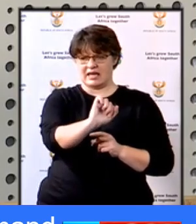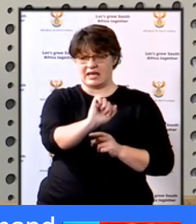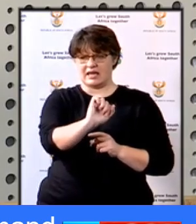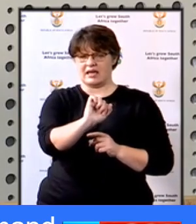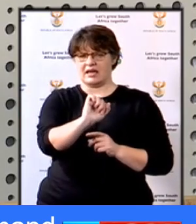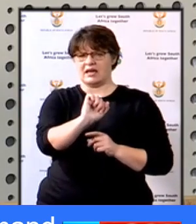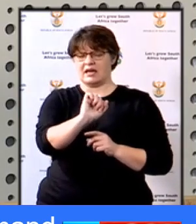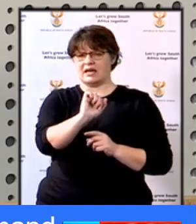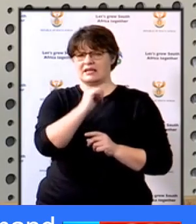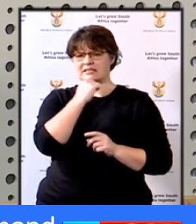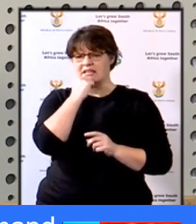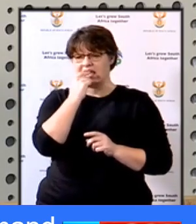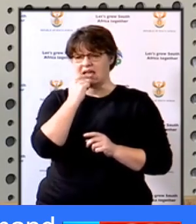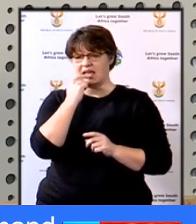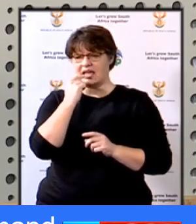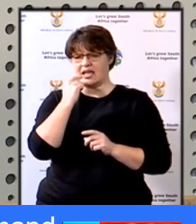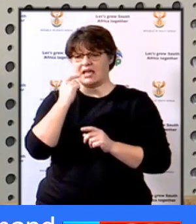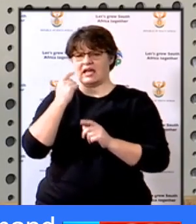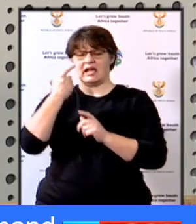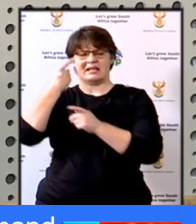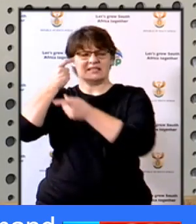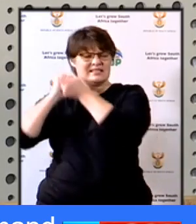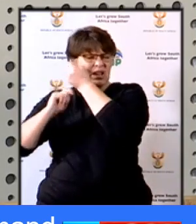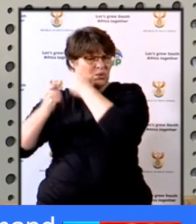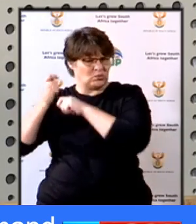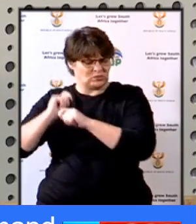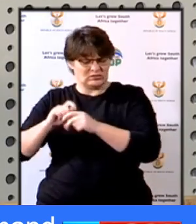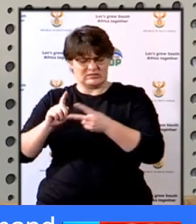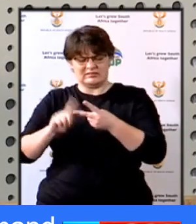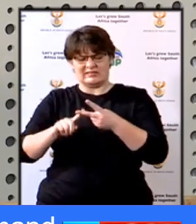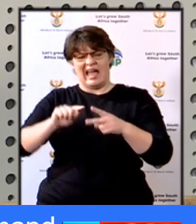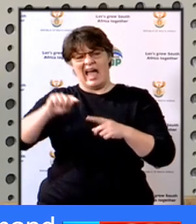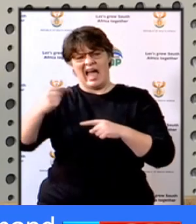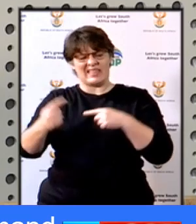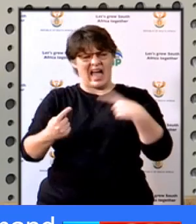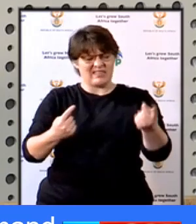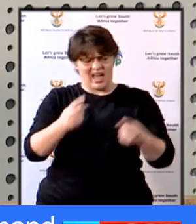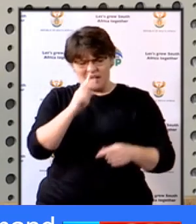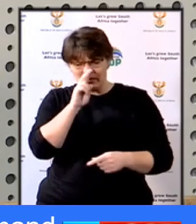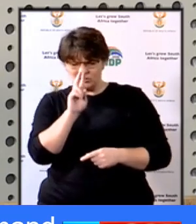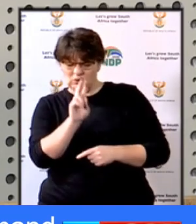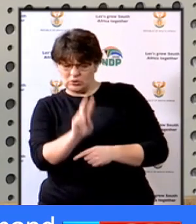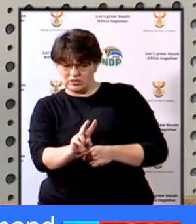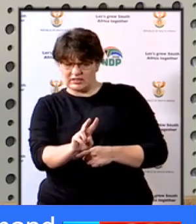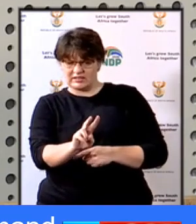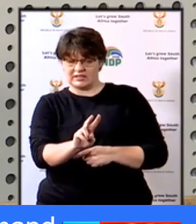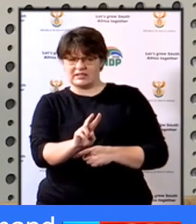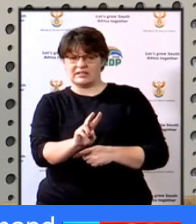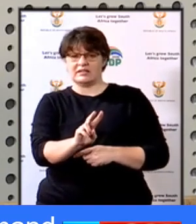with other industries to look at how